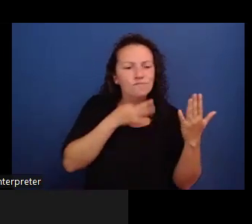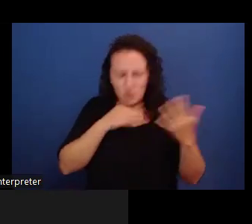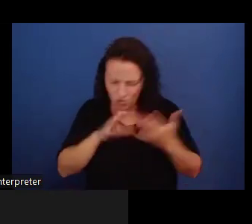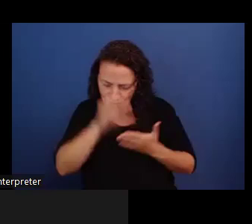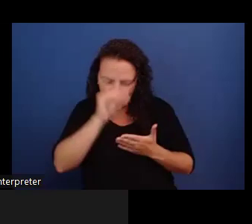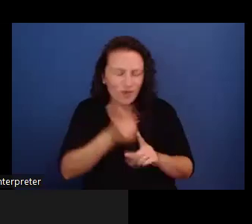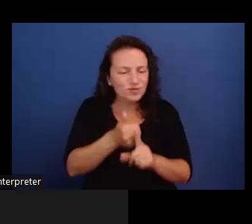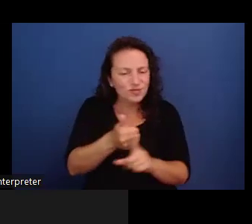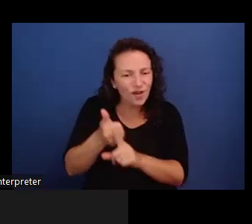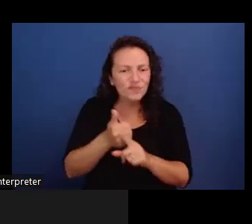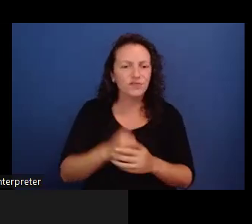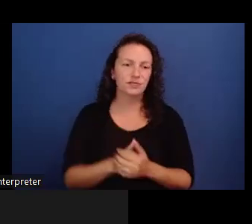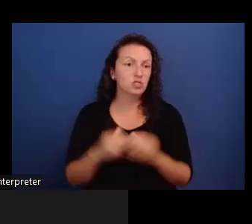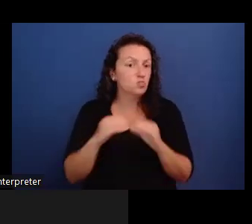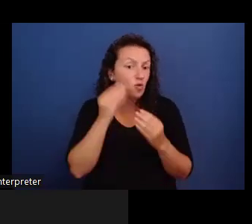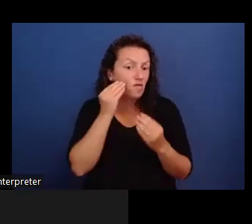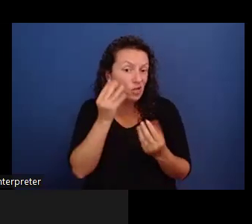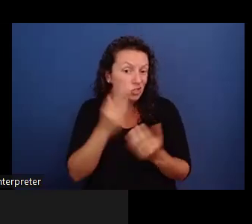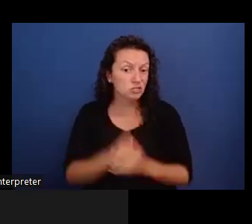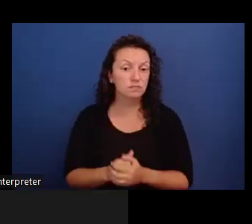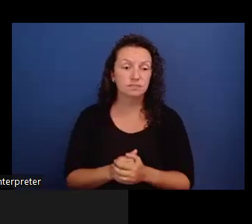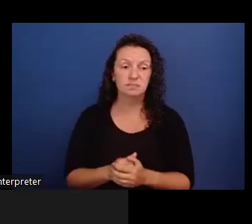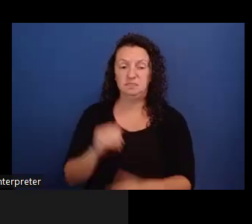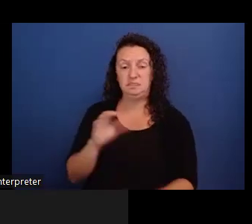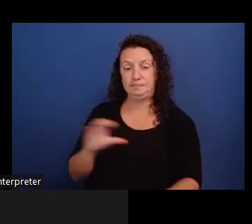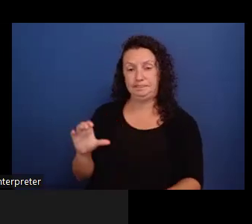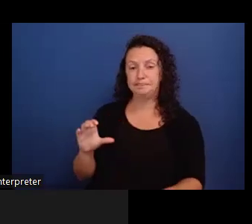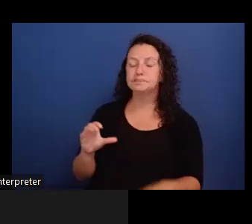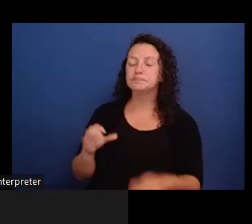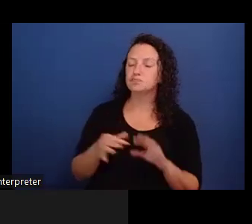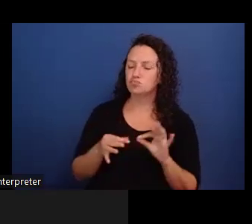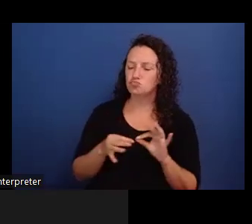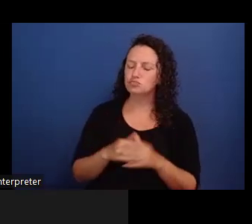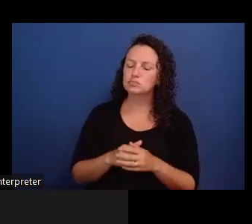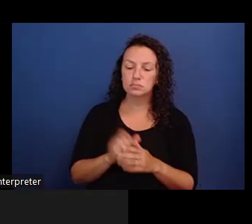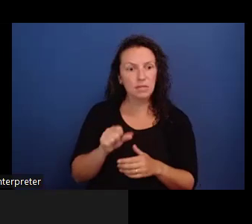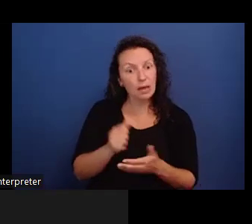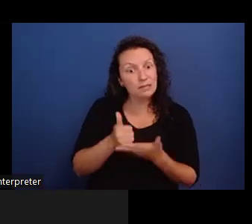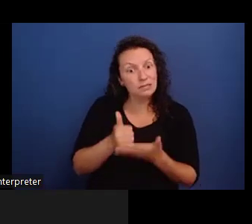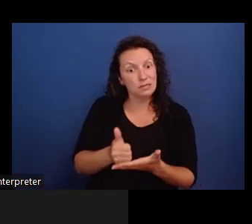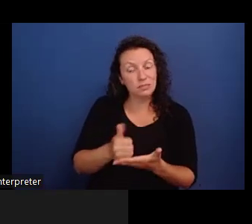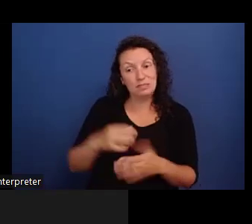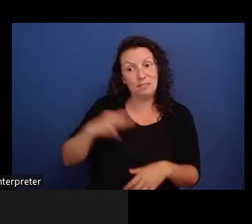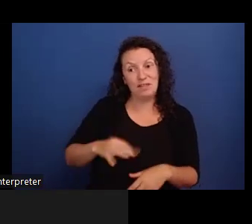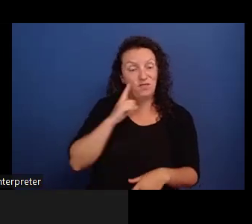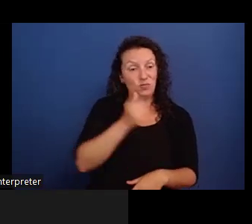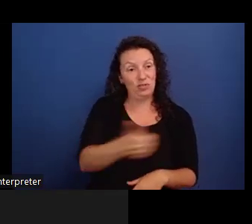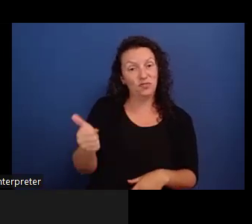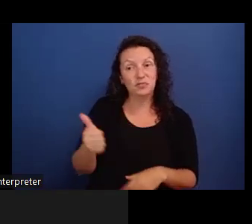information. Oh yeah, and it totally helps you, right? Because sometimes, like, once you